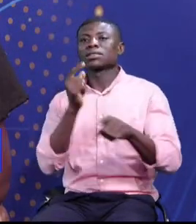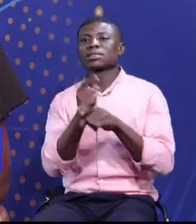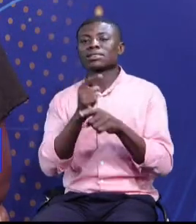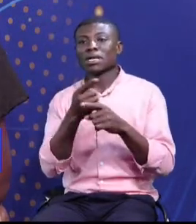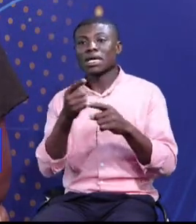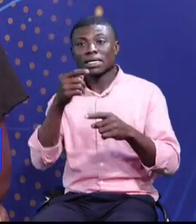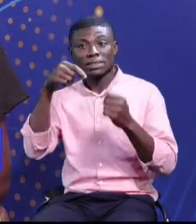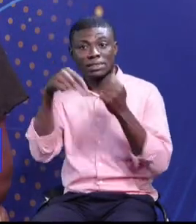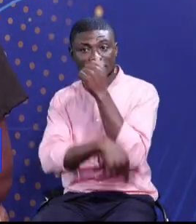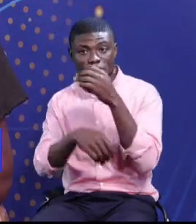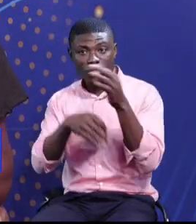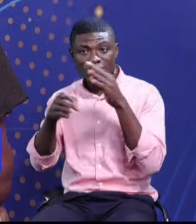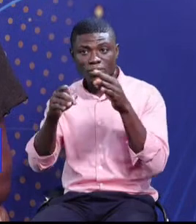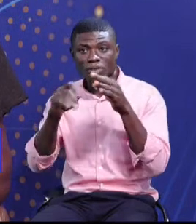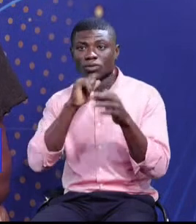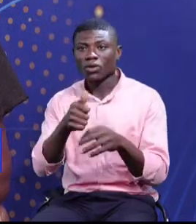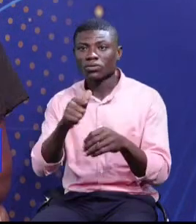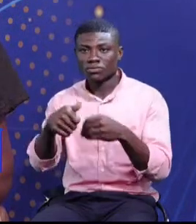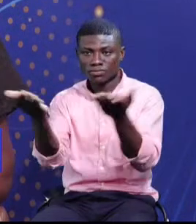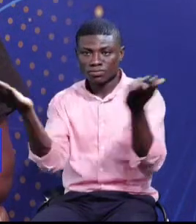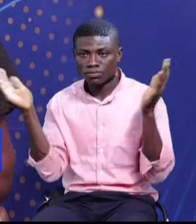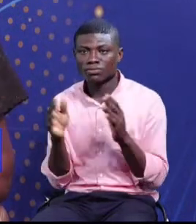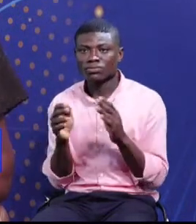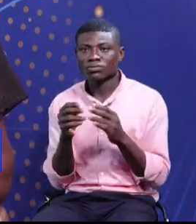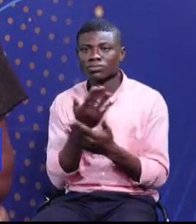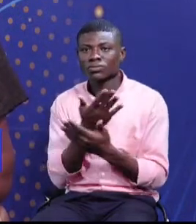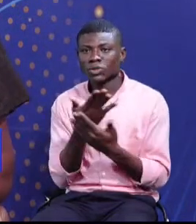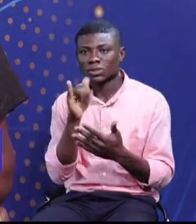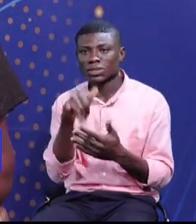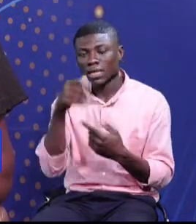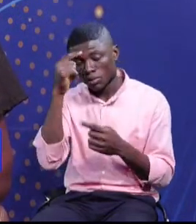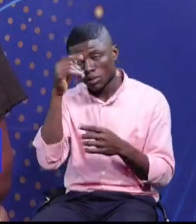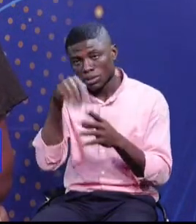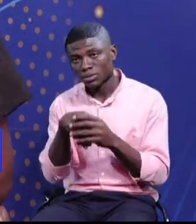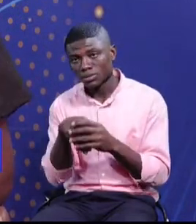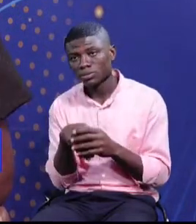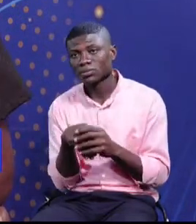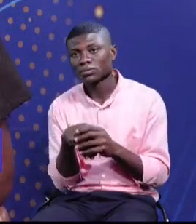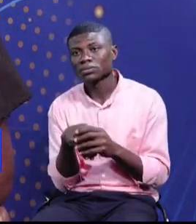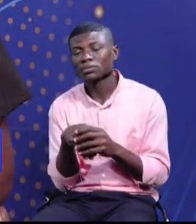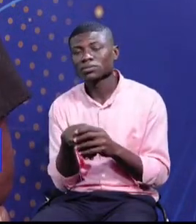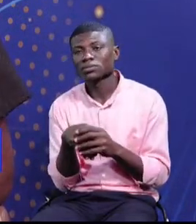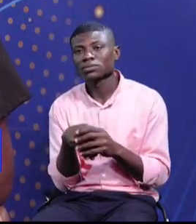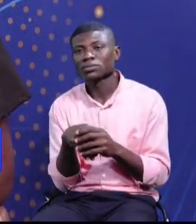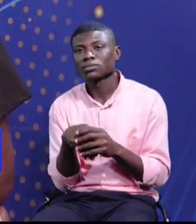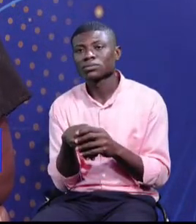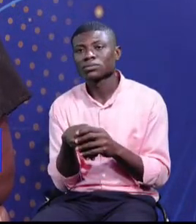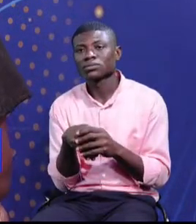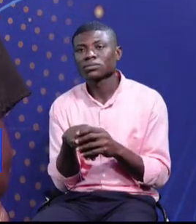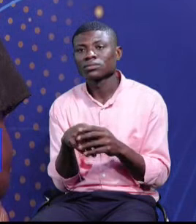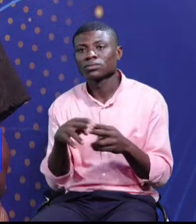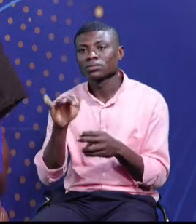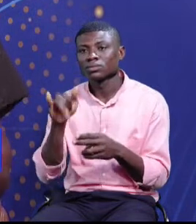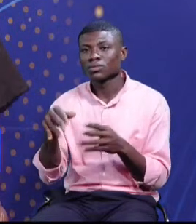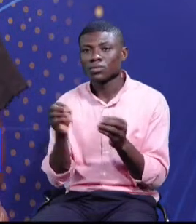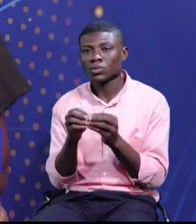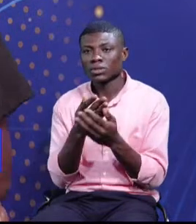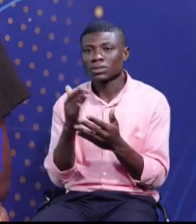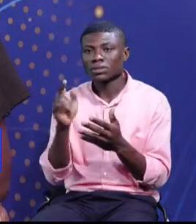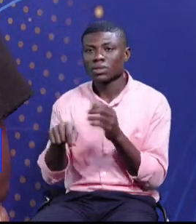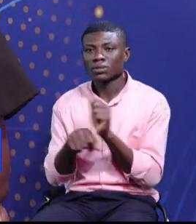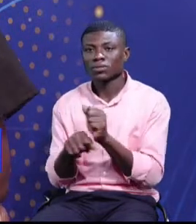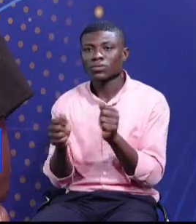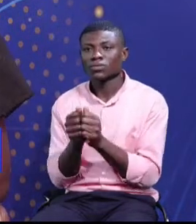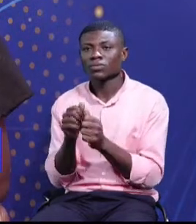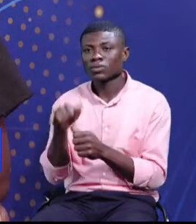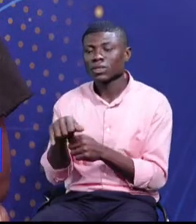comes with it without really appreciating the nuances that are part of it. So yeah, so there's a lot of